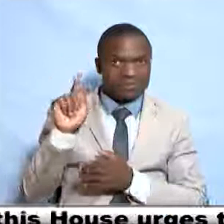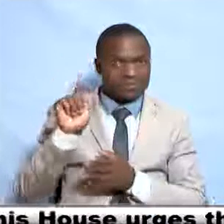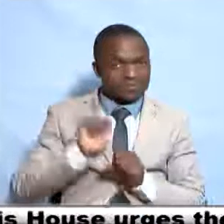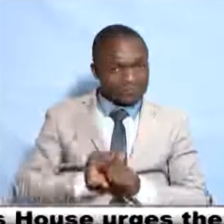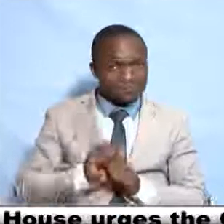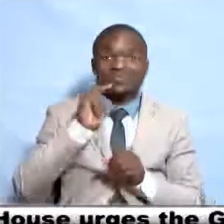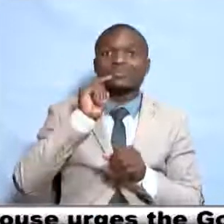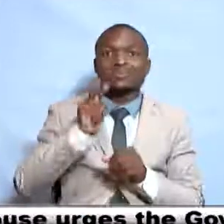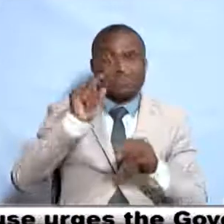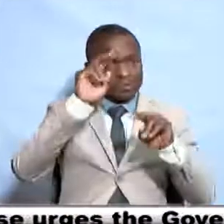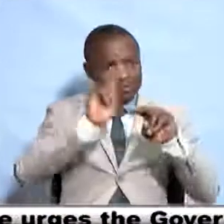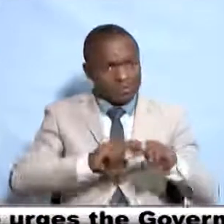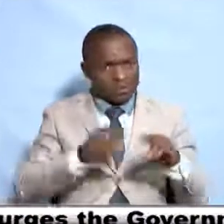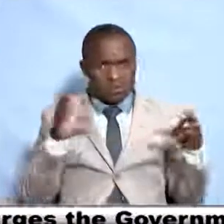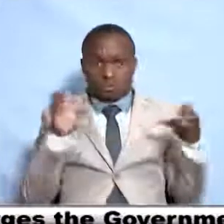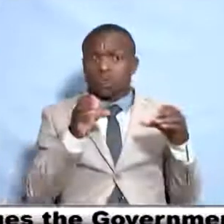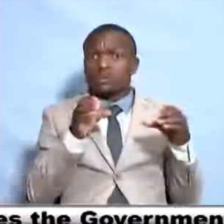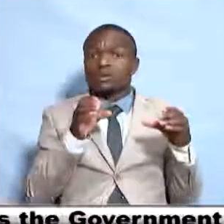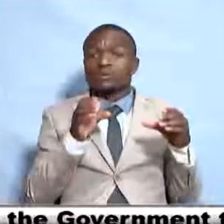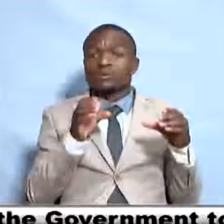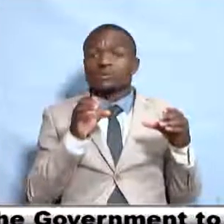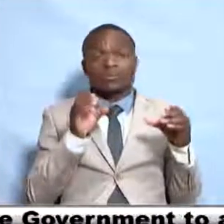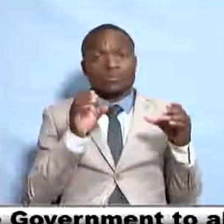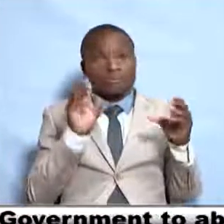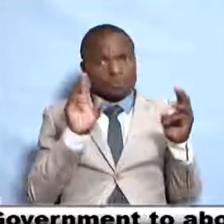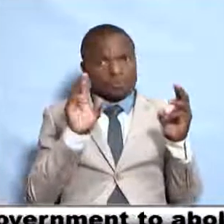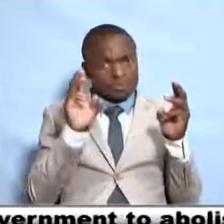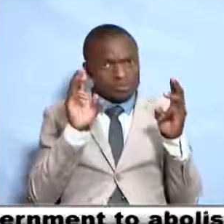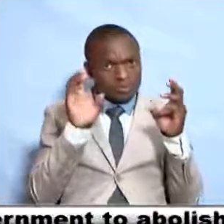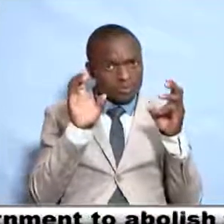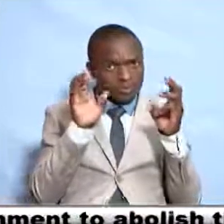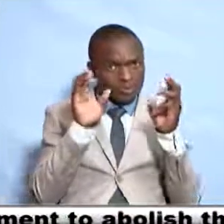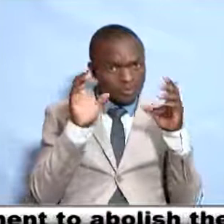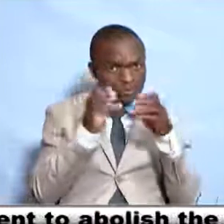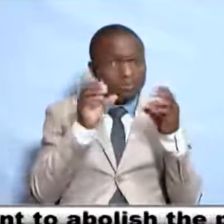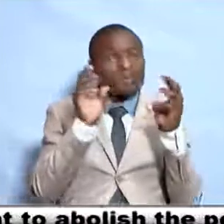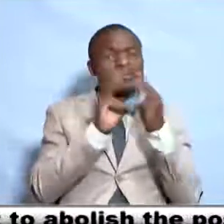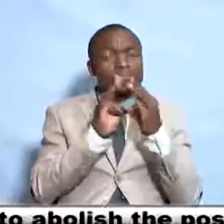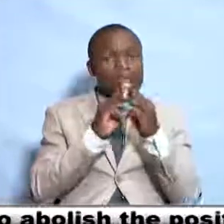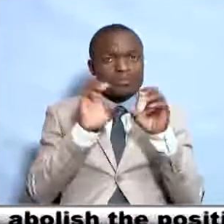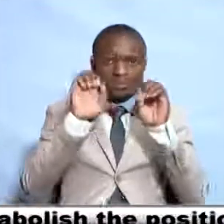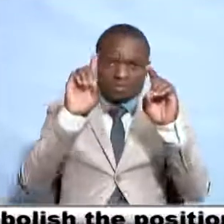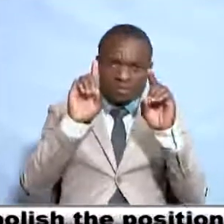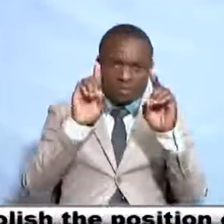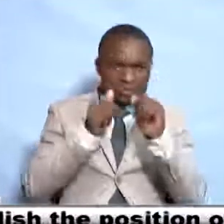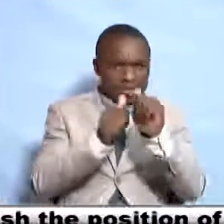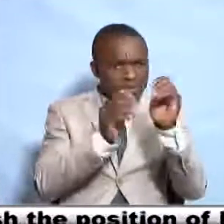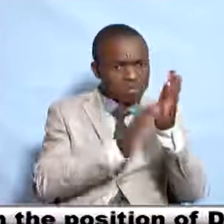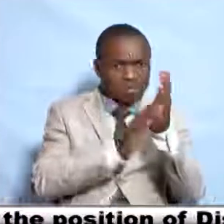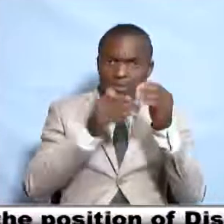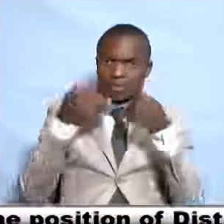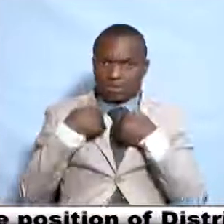is supposed to sit in a council committee meeting on education to simply report that the following schools have got the